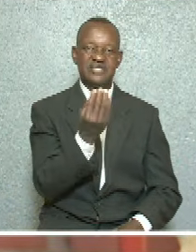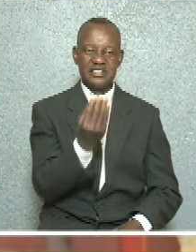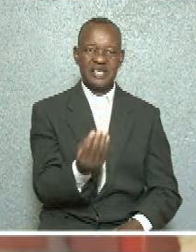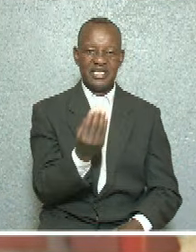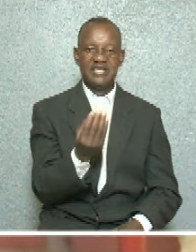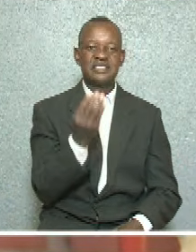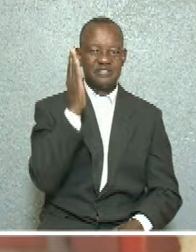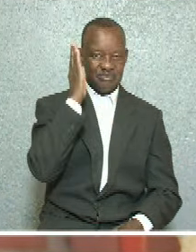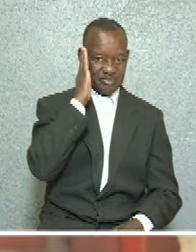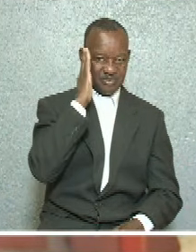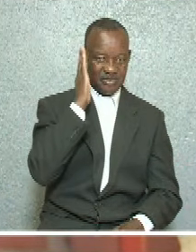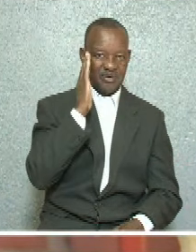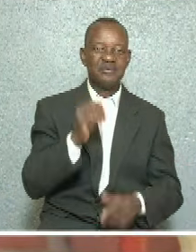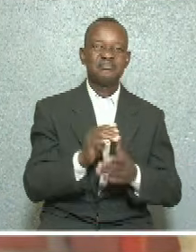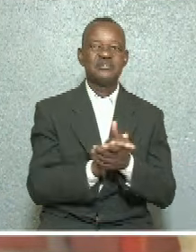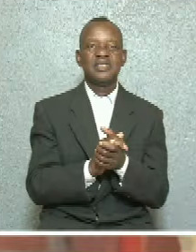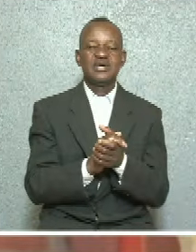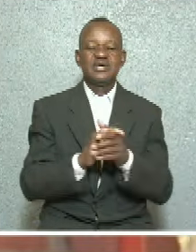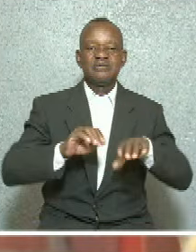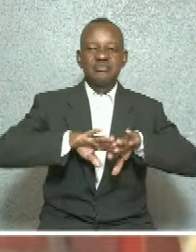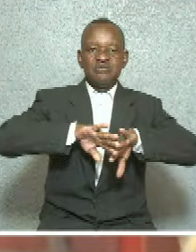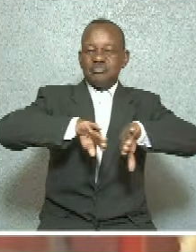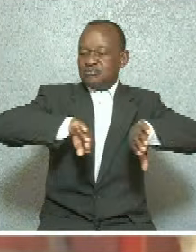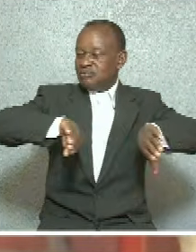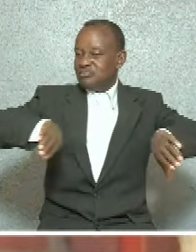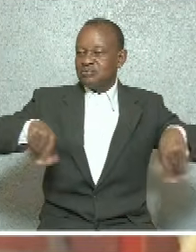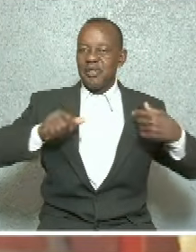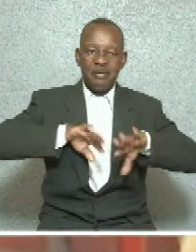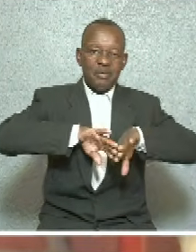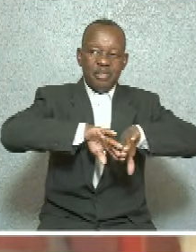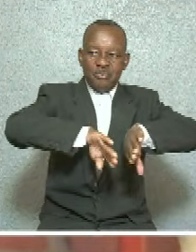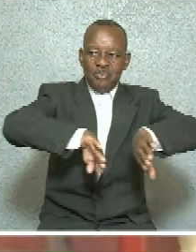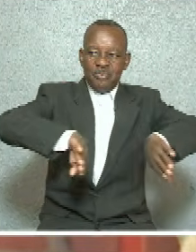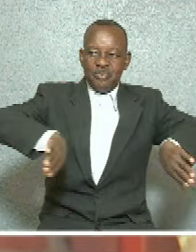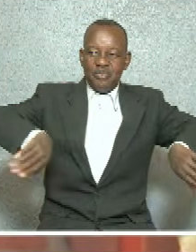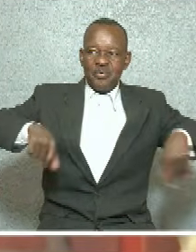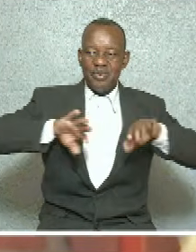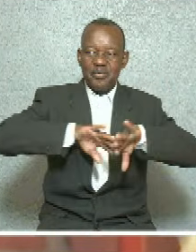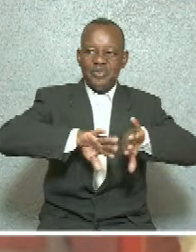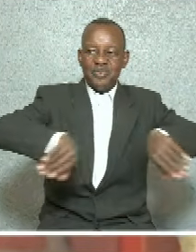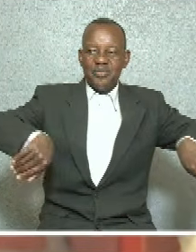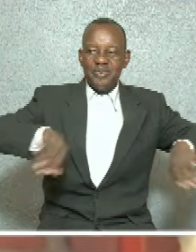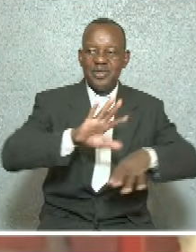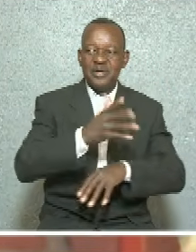I'm being very humble because I didn't prepare the speech, but I think that's enough of me.